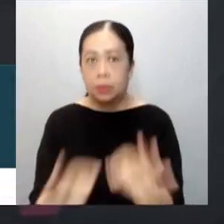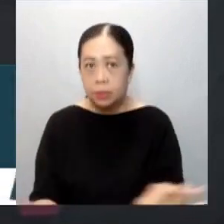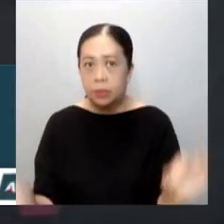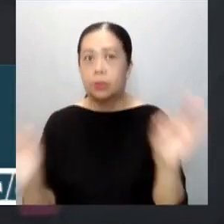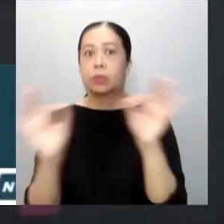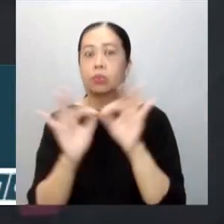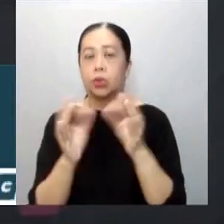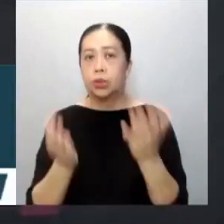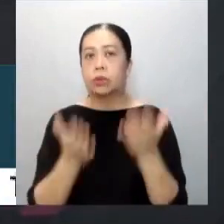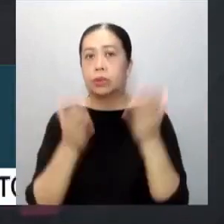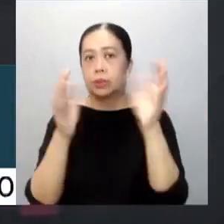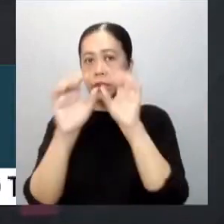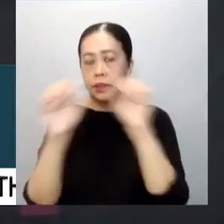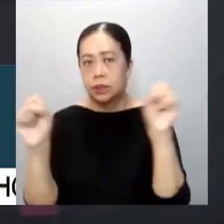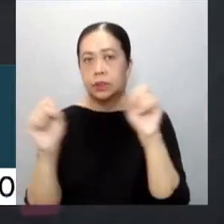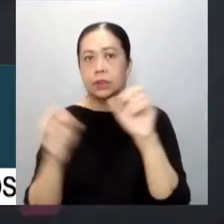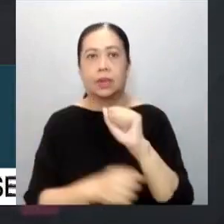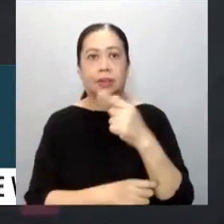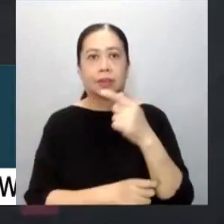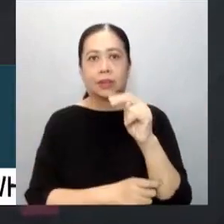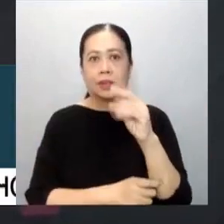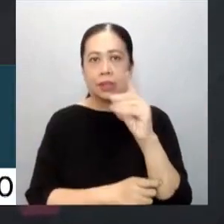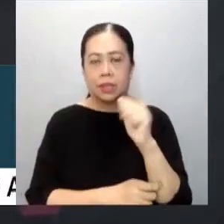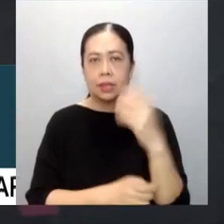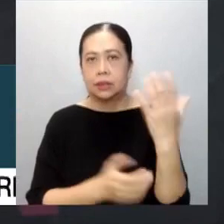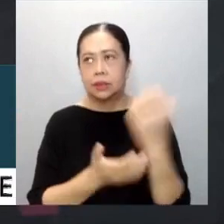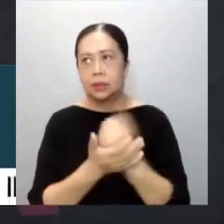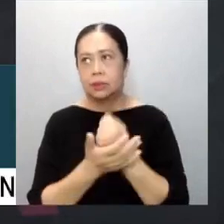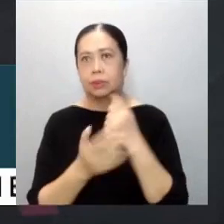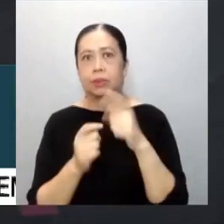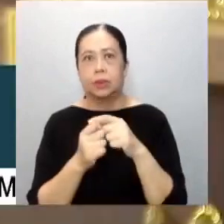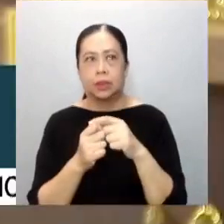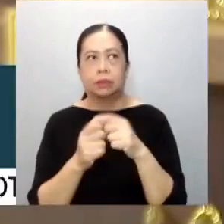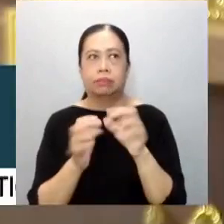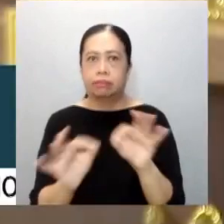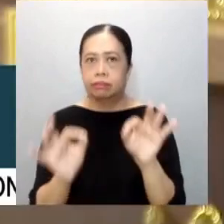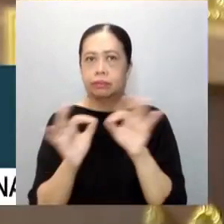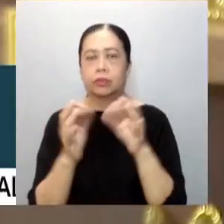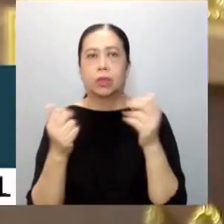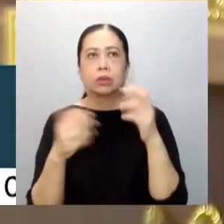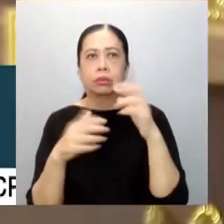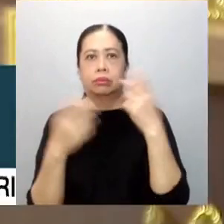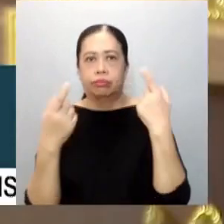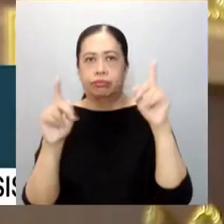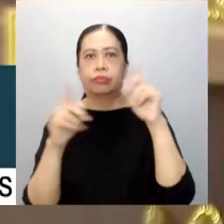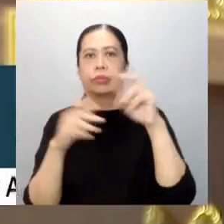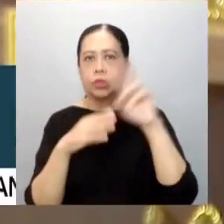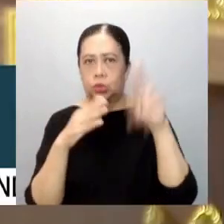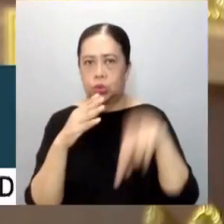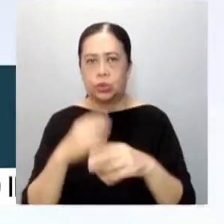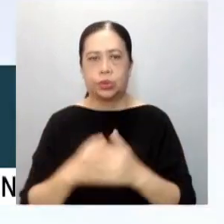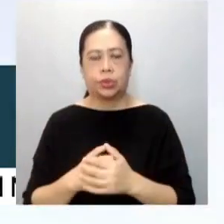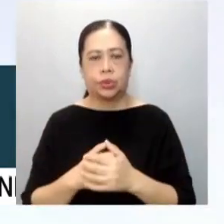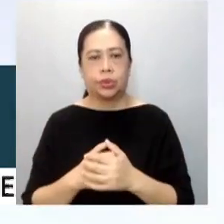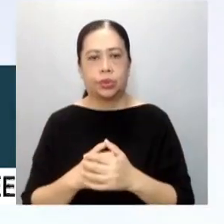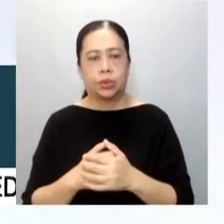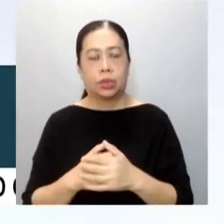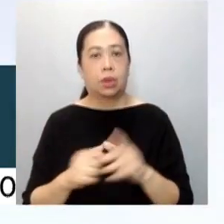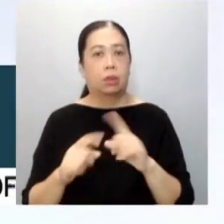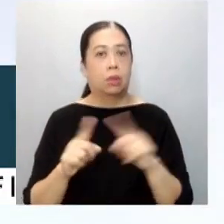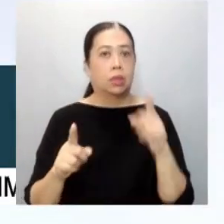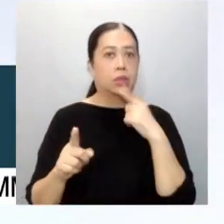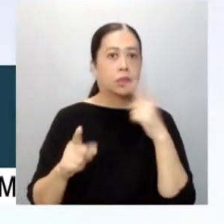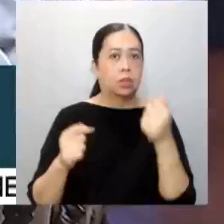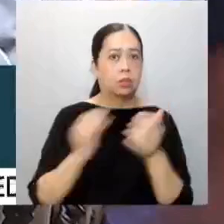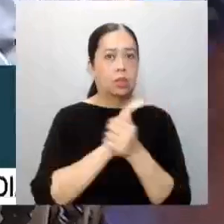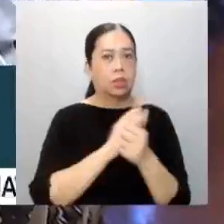the president's agenda and achieving meaningful results. A political expert, however, says beyond working on